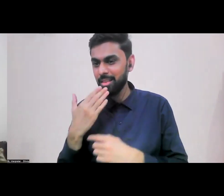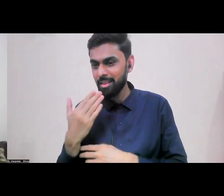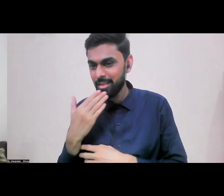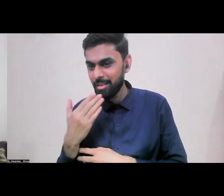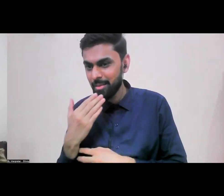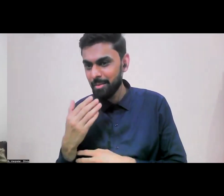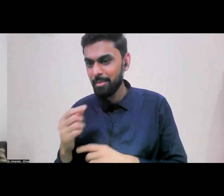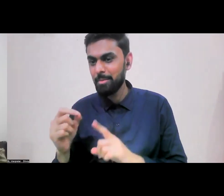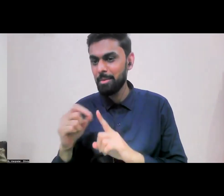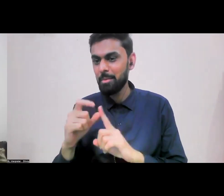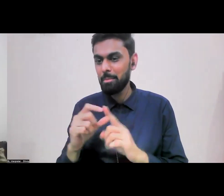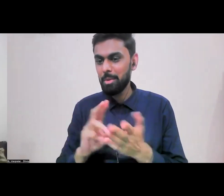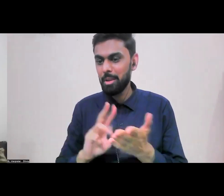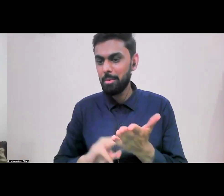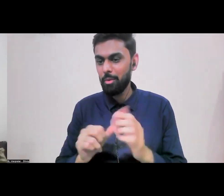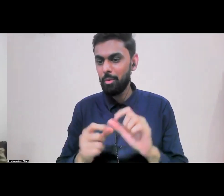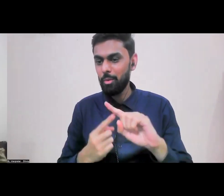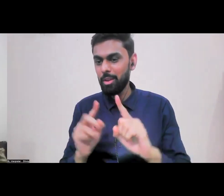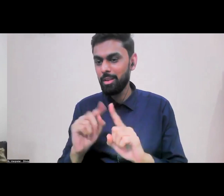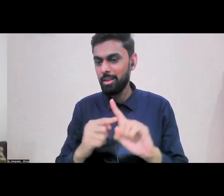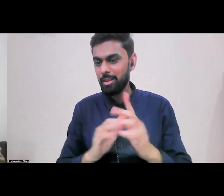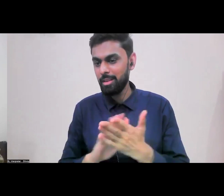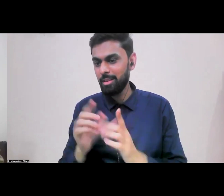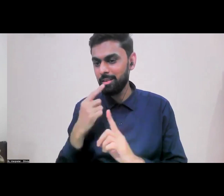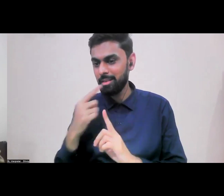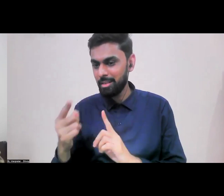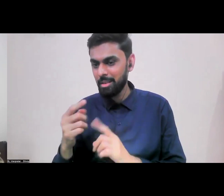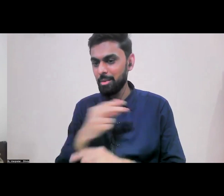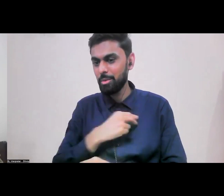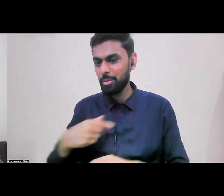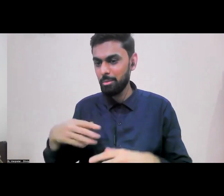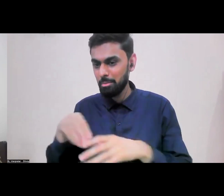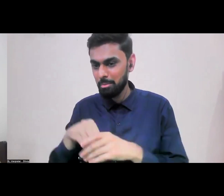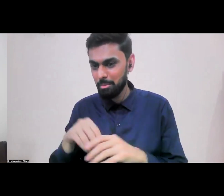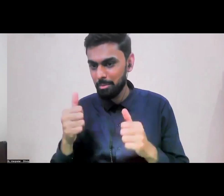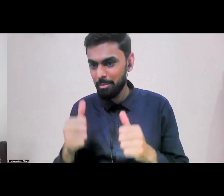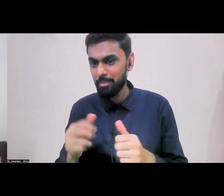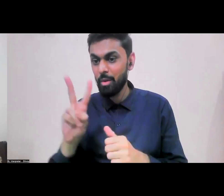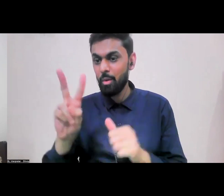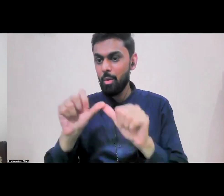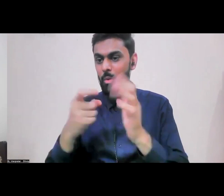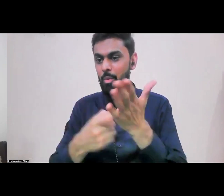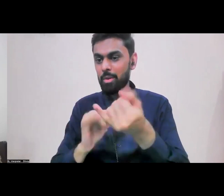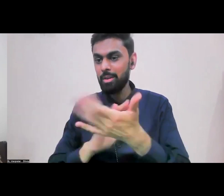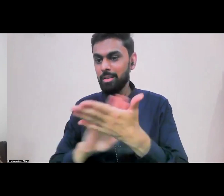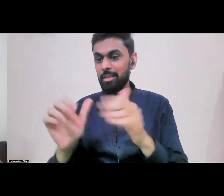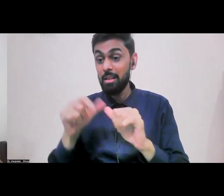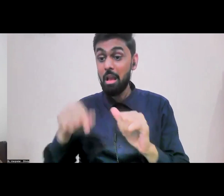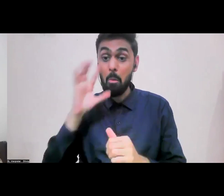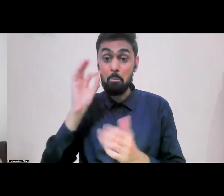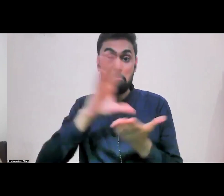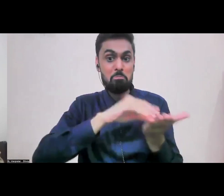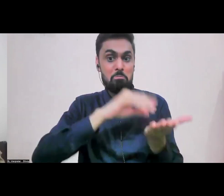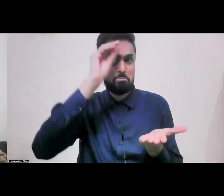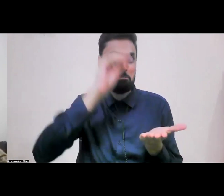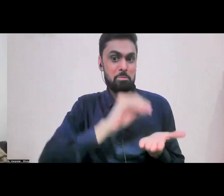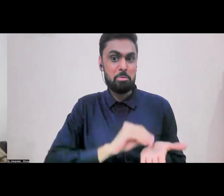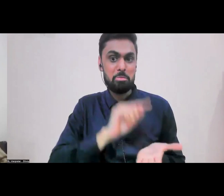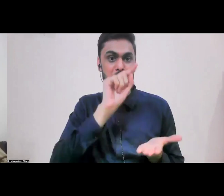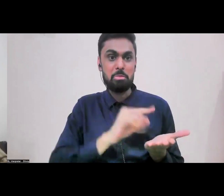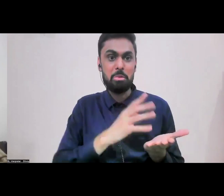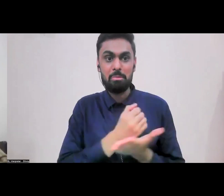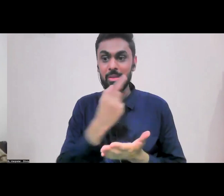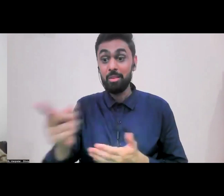even in medical perspective, correct? Varsha is saying great session, lots of key takeaways. And Varsha, you can understand the work that you've been doing, how important that